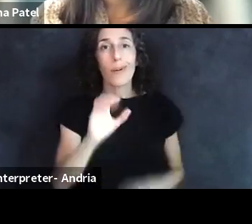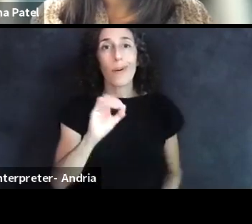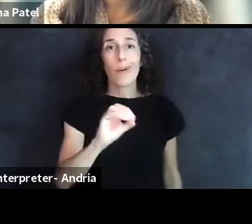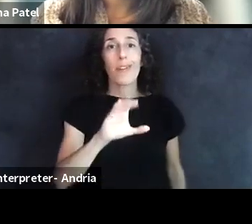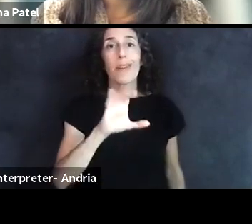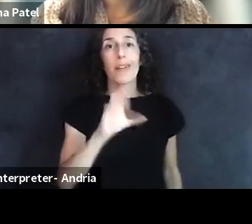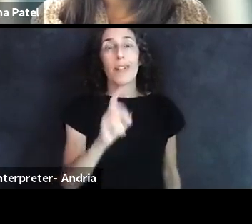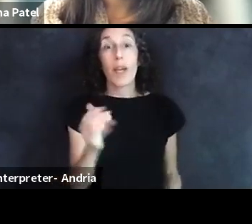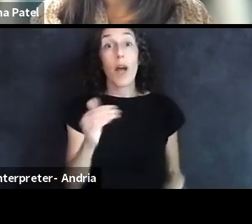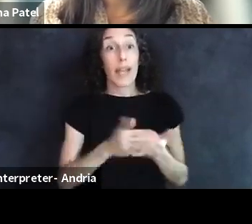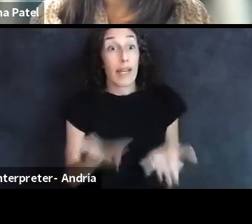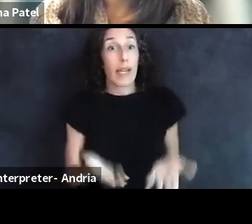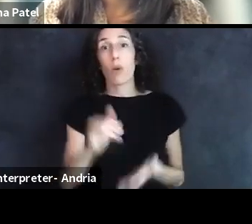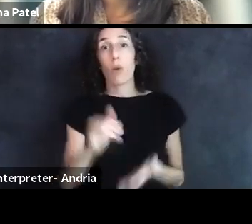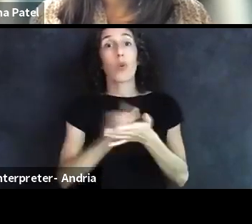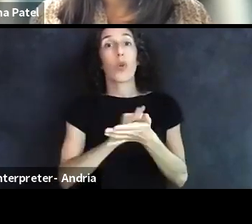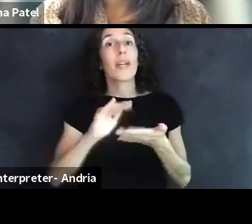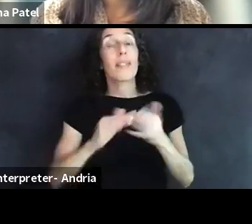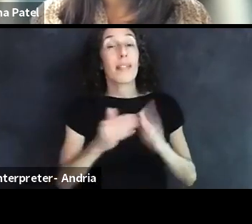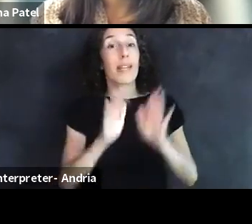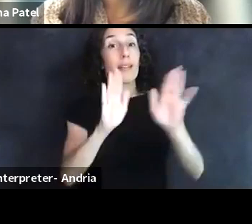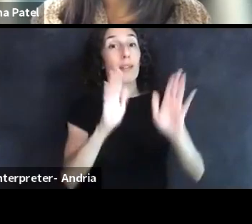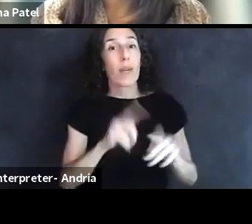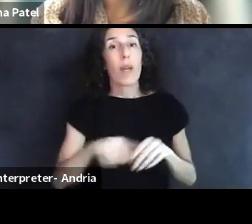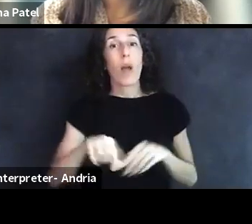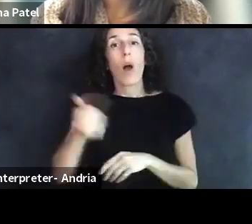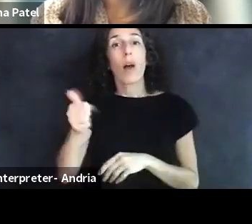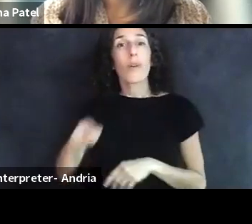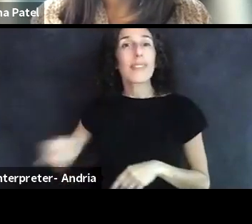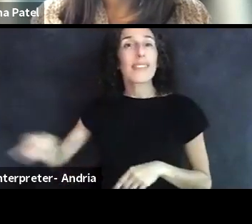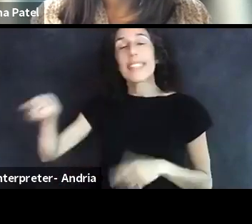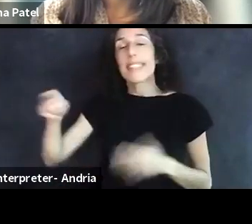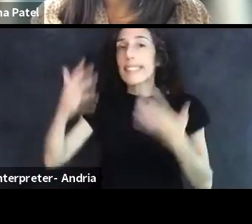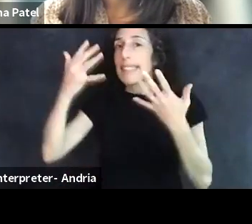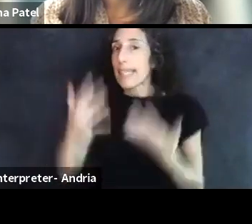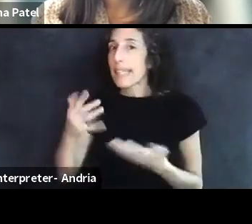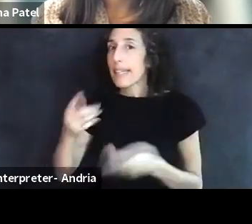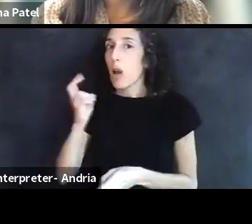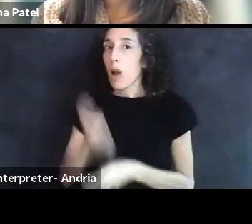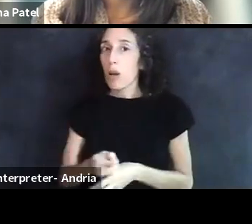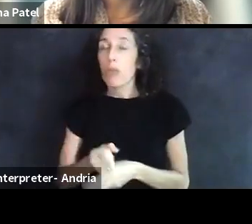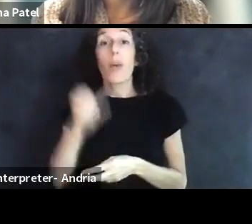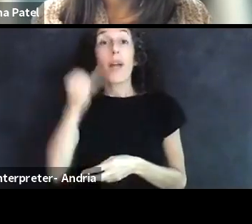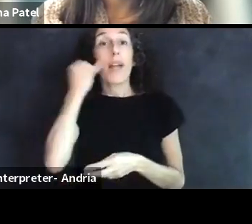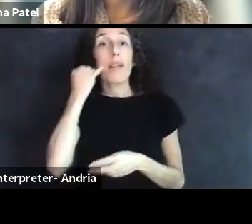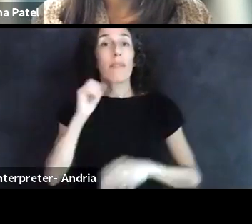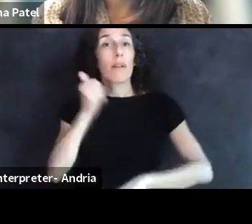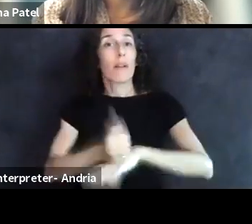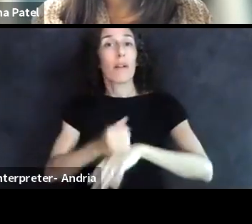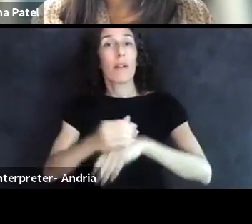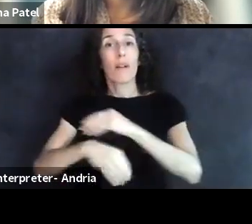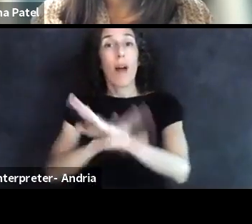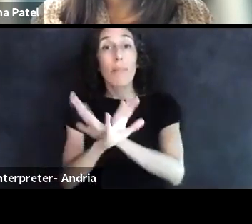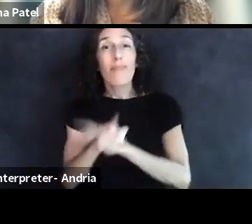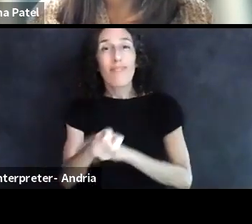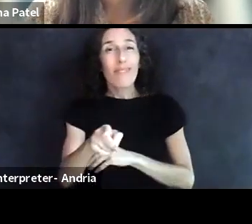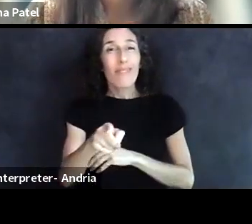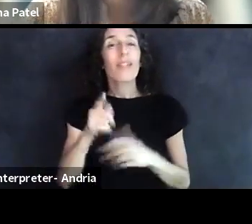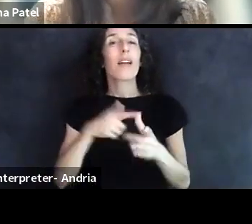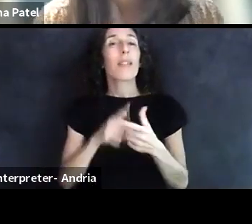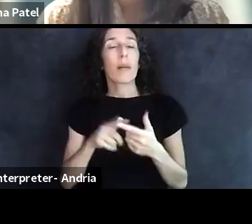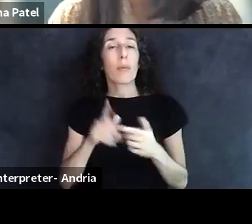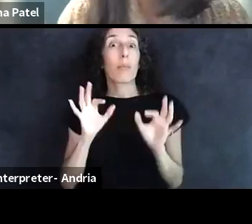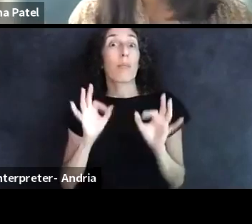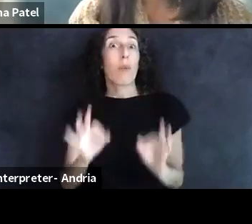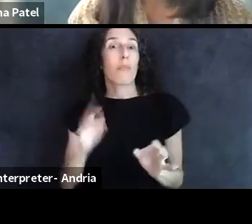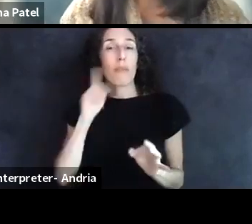to this specialty care, which is why Sapana and I happen to be excited by the opportunity of telehealth or digital tools to